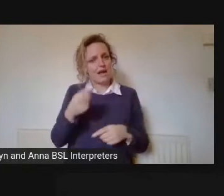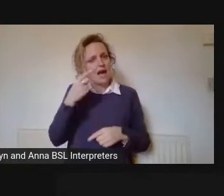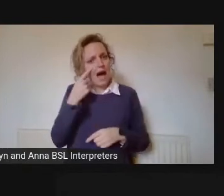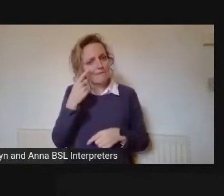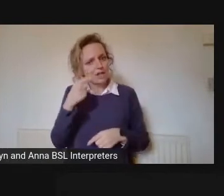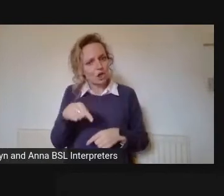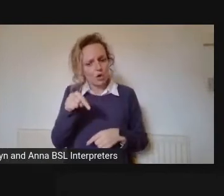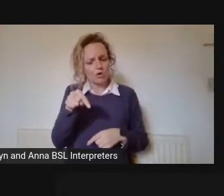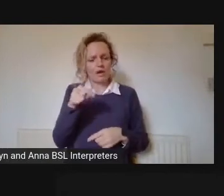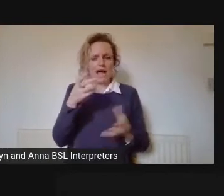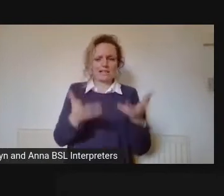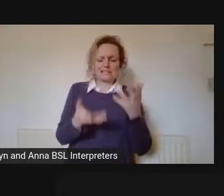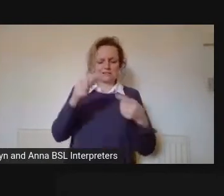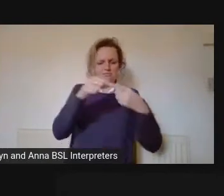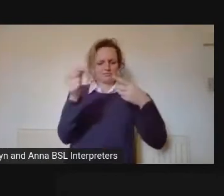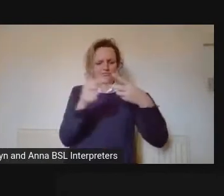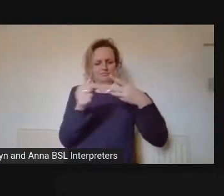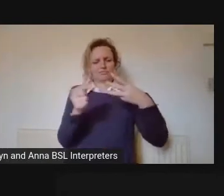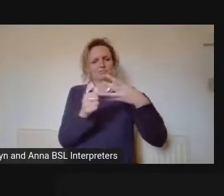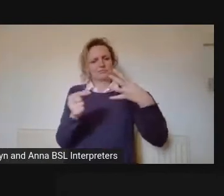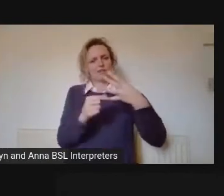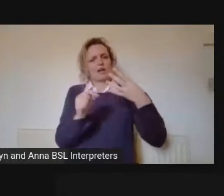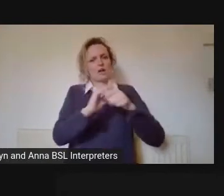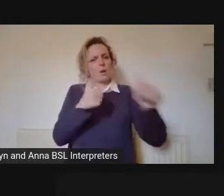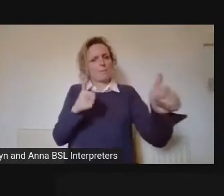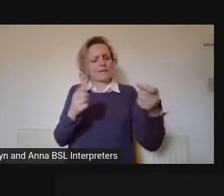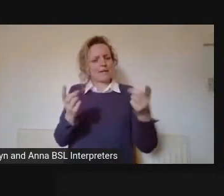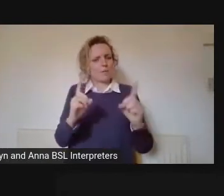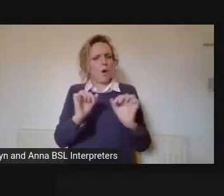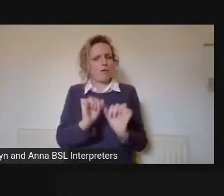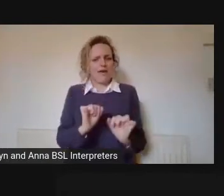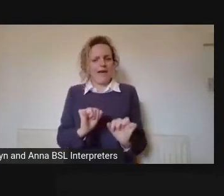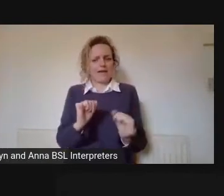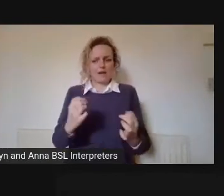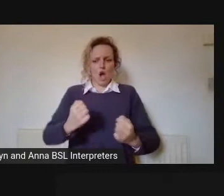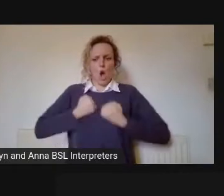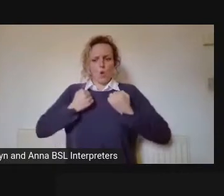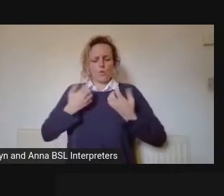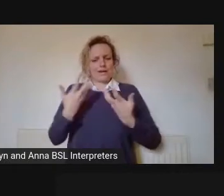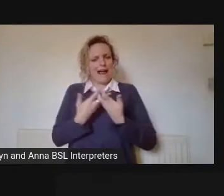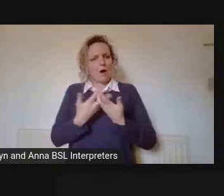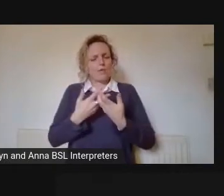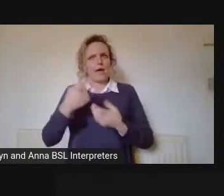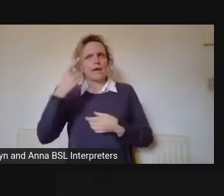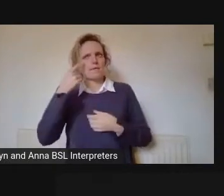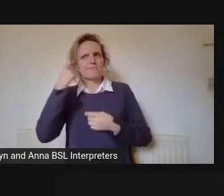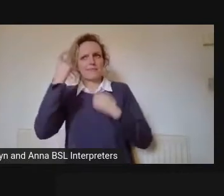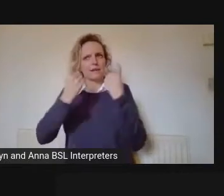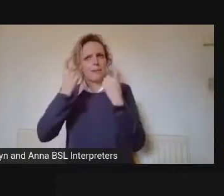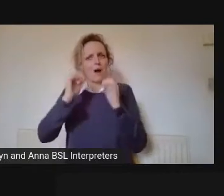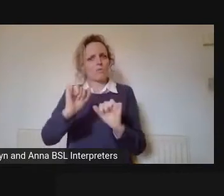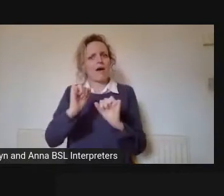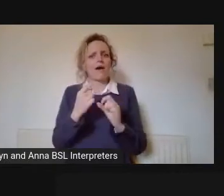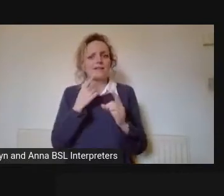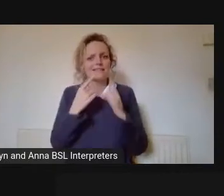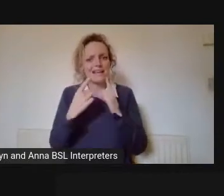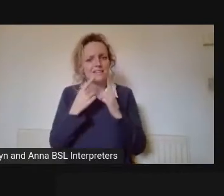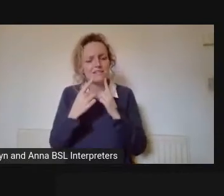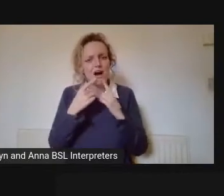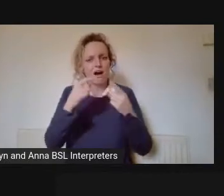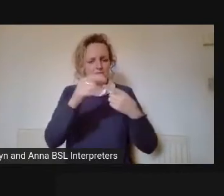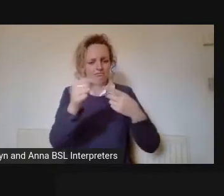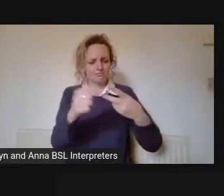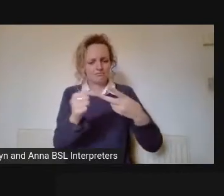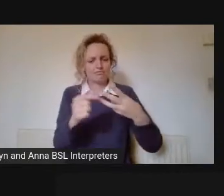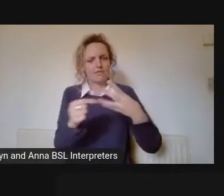a company might own in terms of actually how they might look towards data, you know,